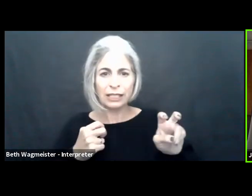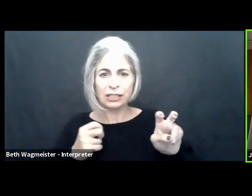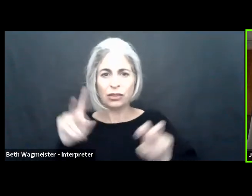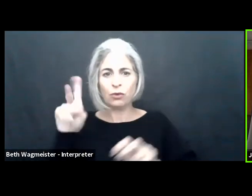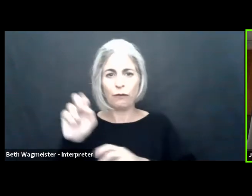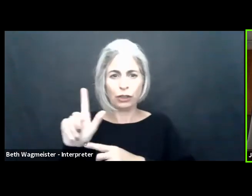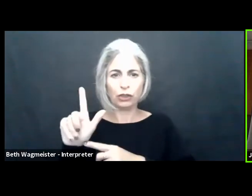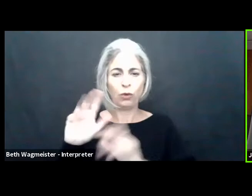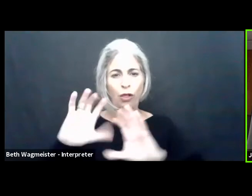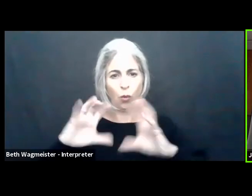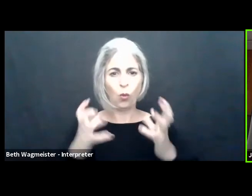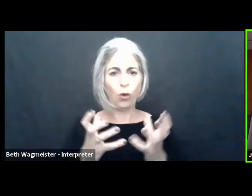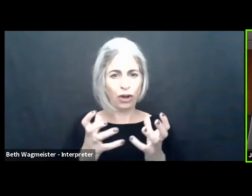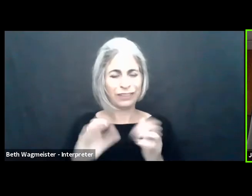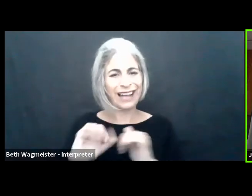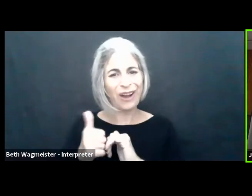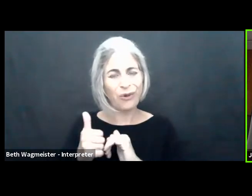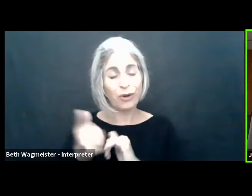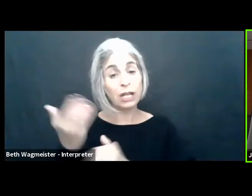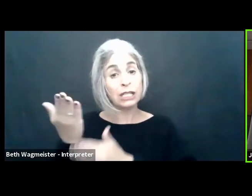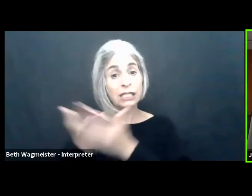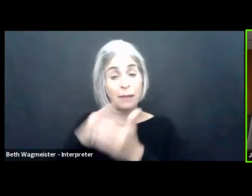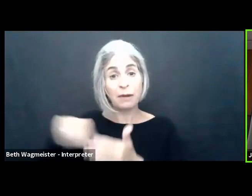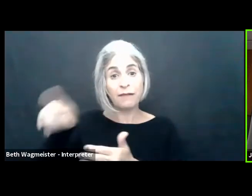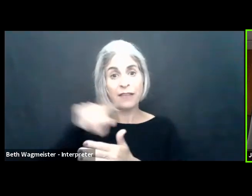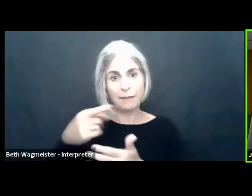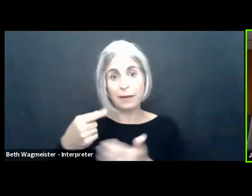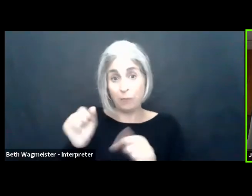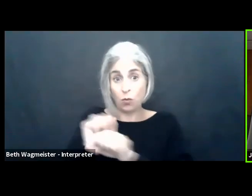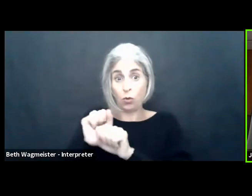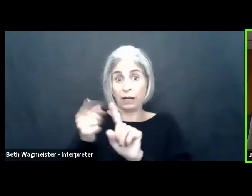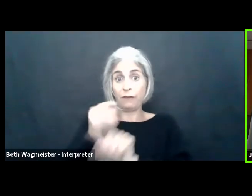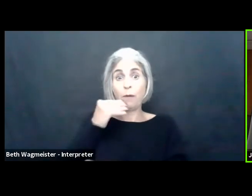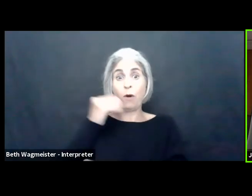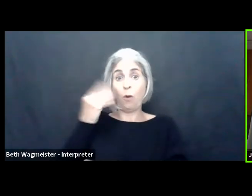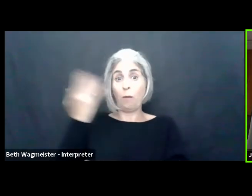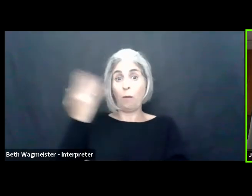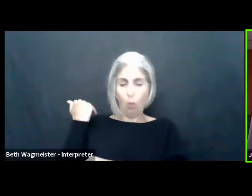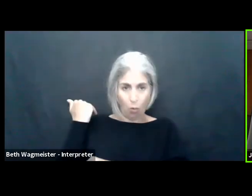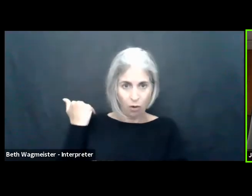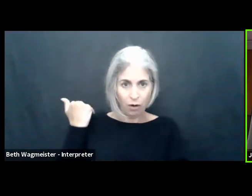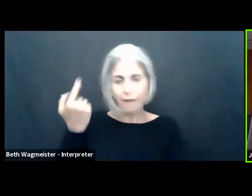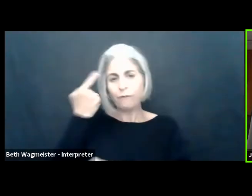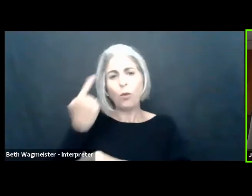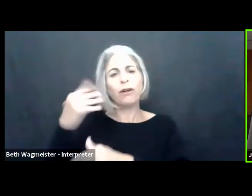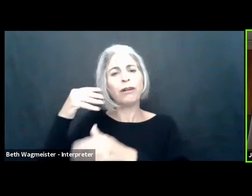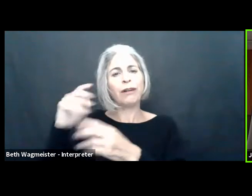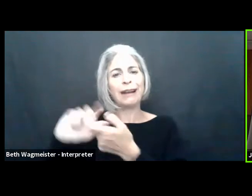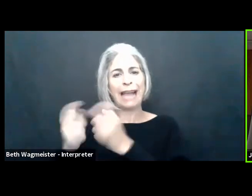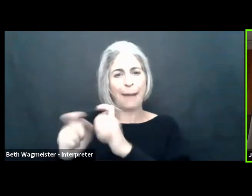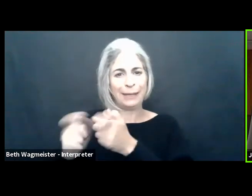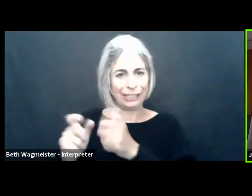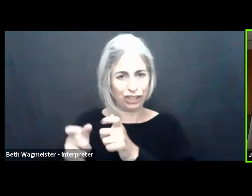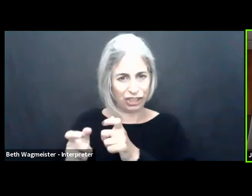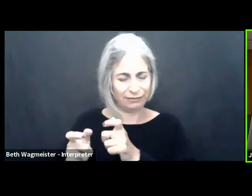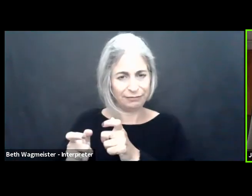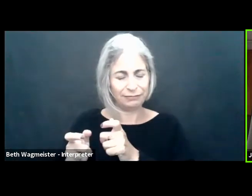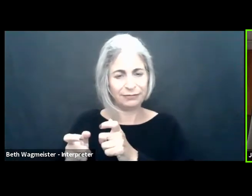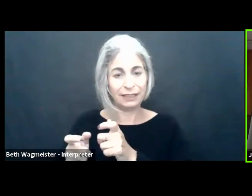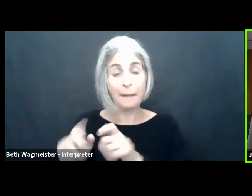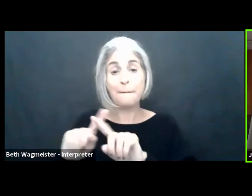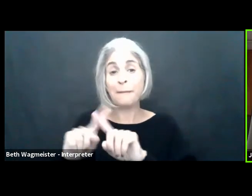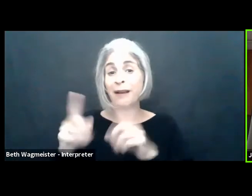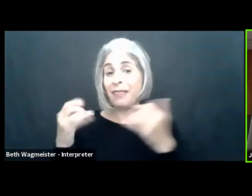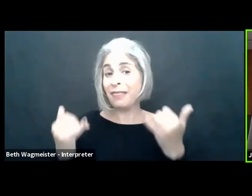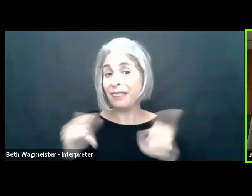world, because some of them had been teleworking as a reasonable accommodation, and teleworking